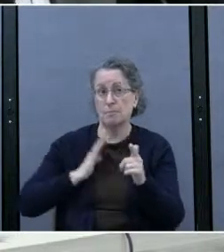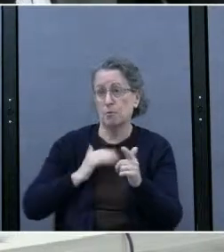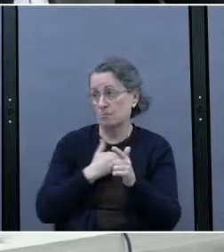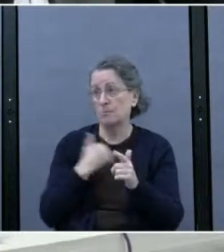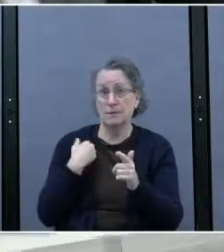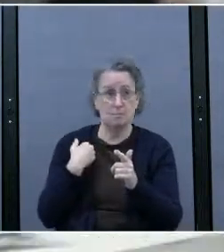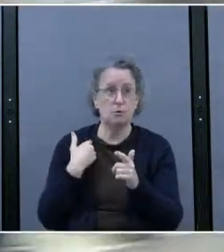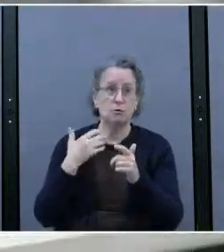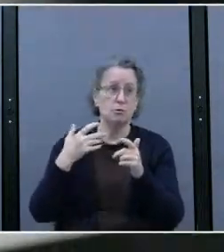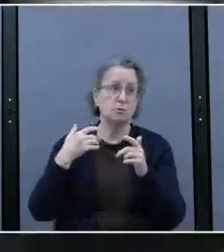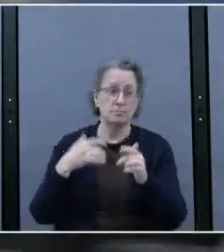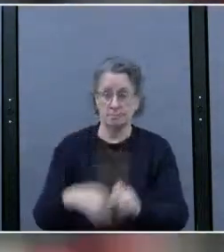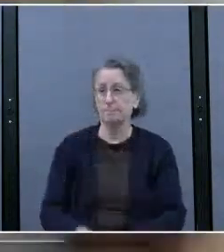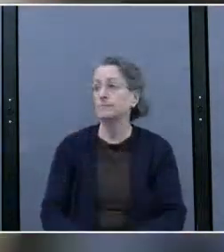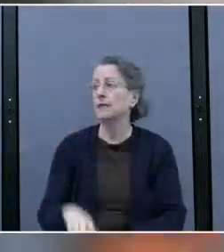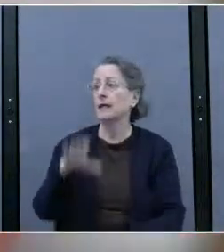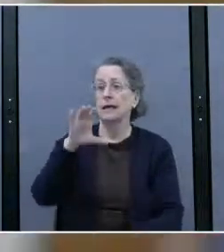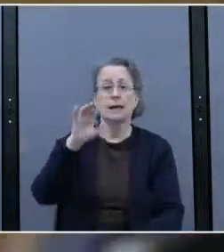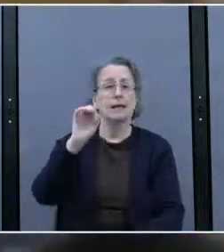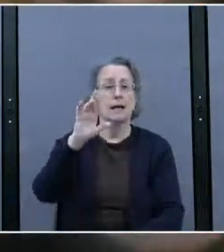Carol.